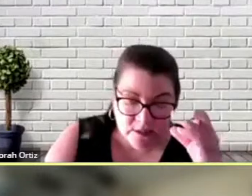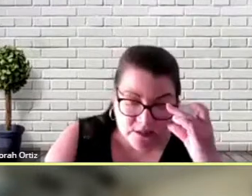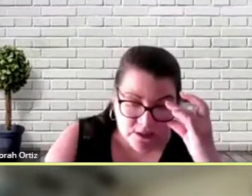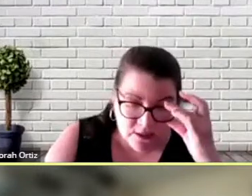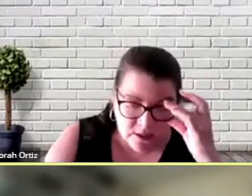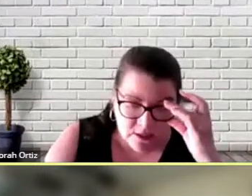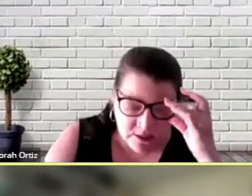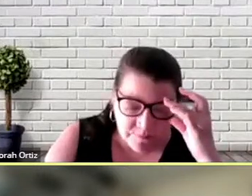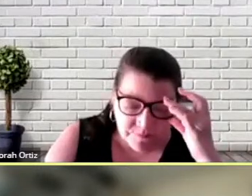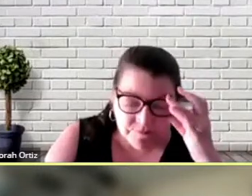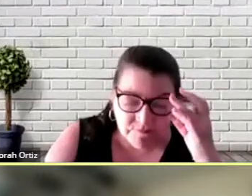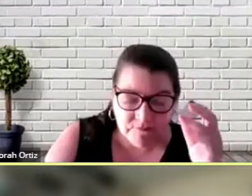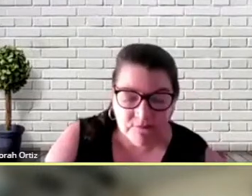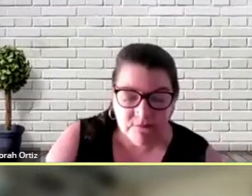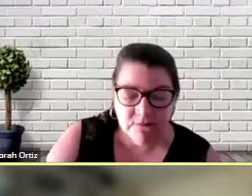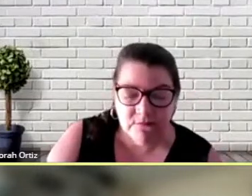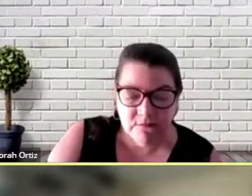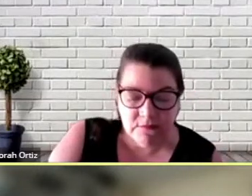that